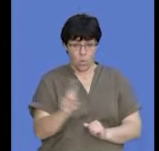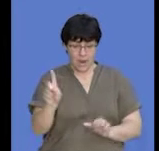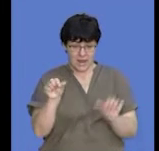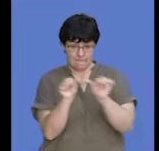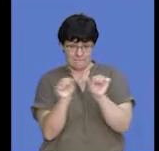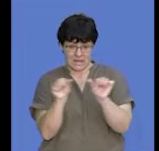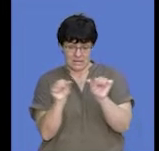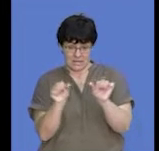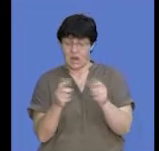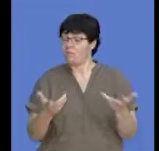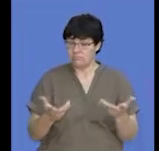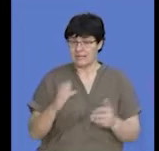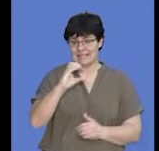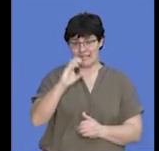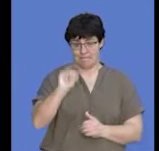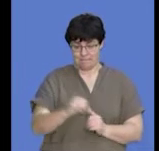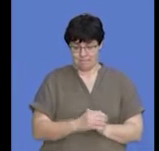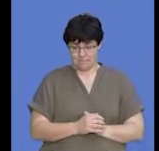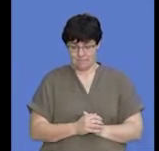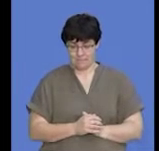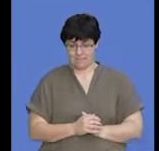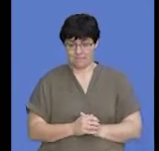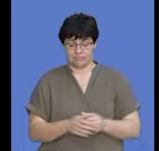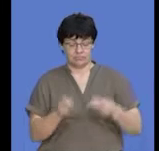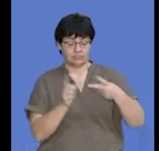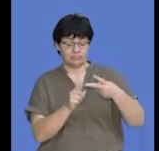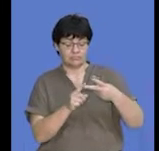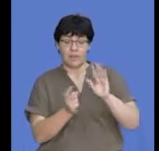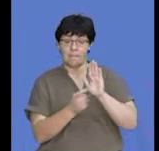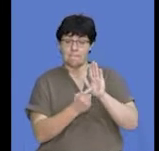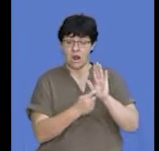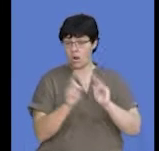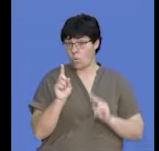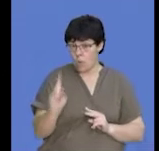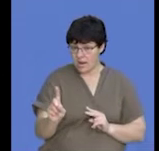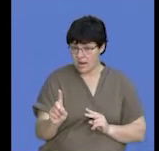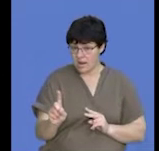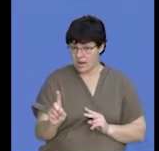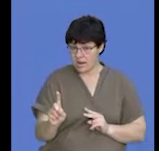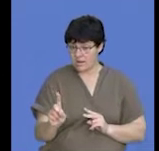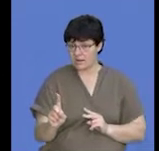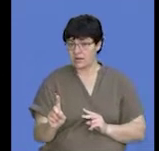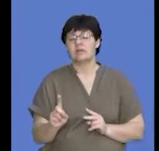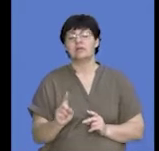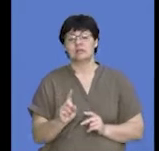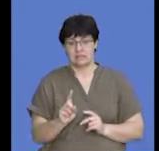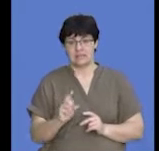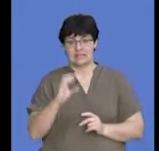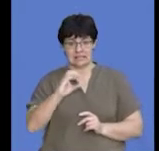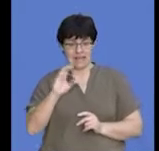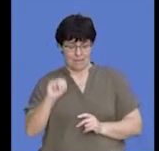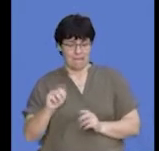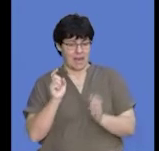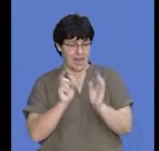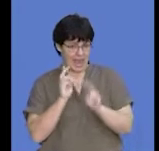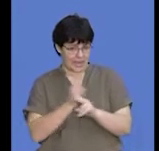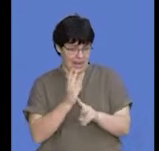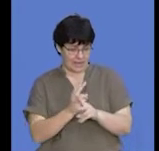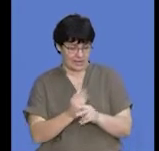in centimeters. There is 1 mark allocated to the measurement in centimeters as well